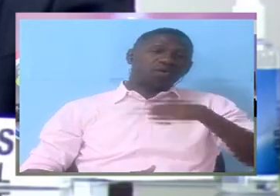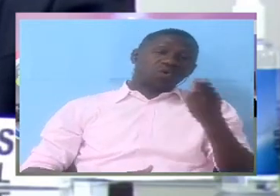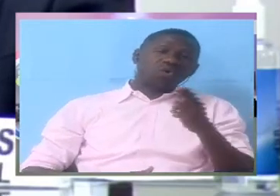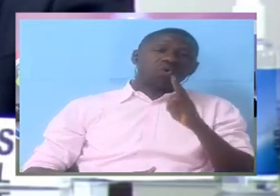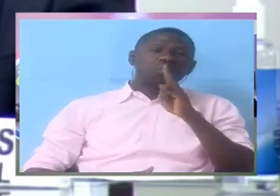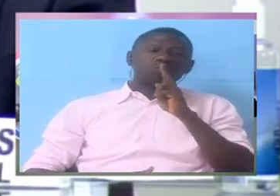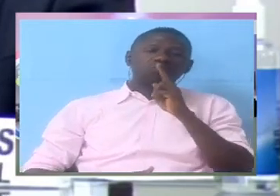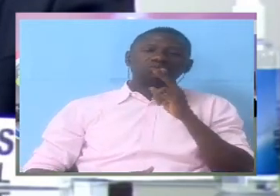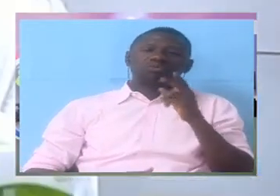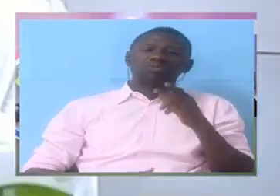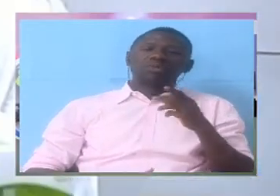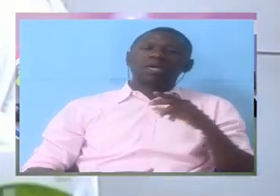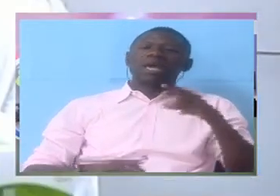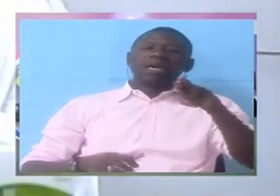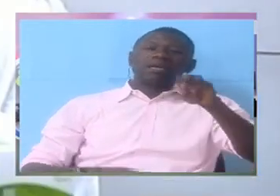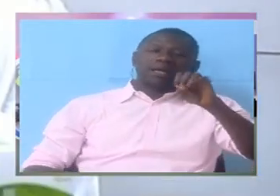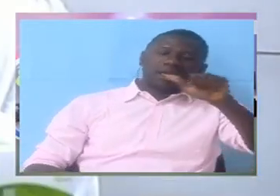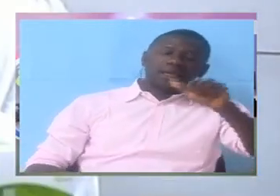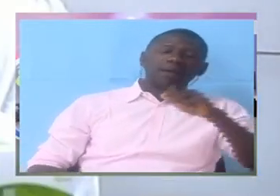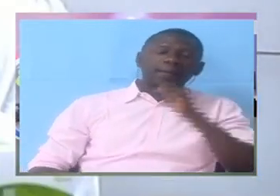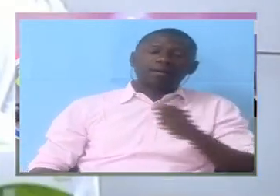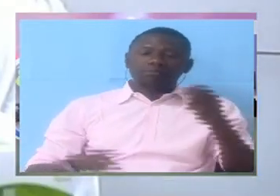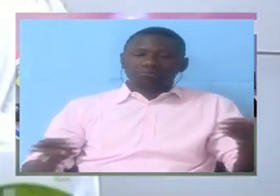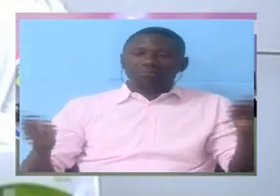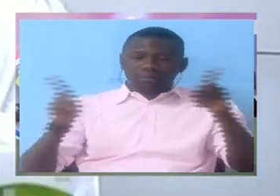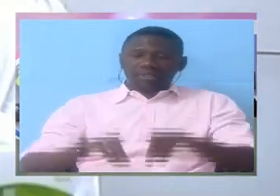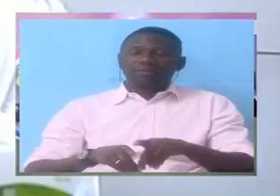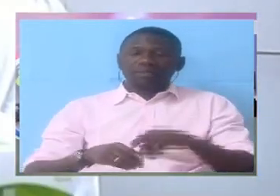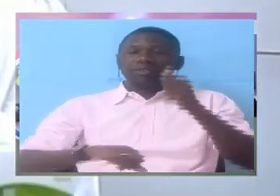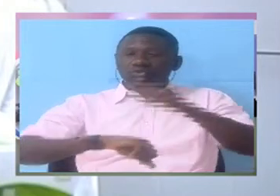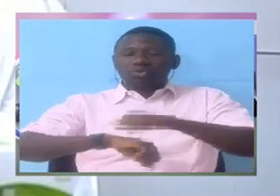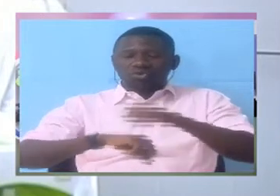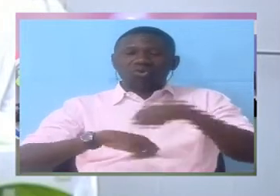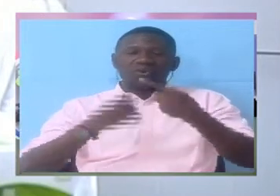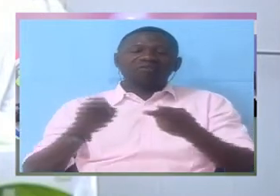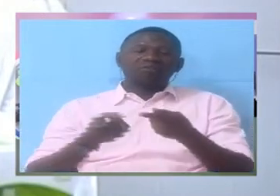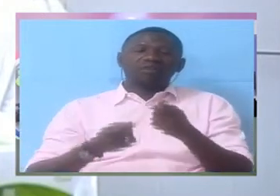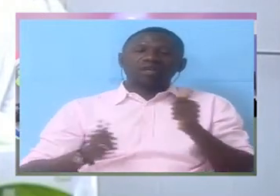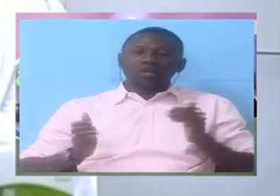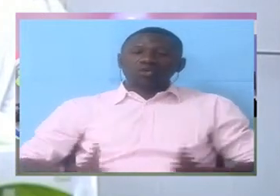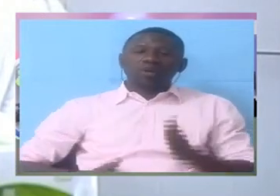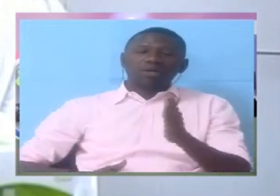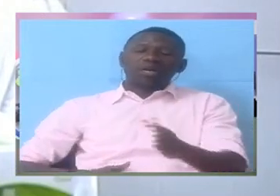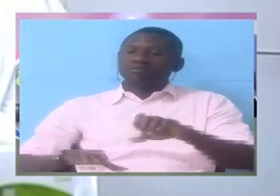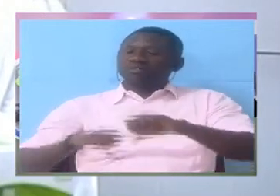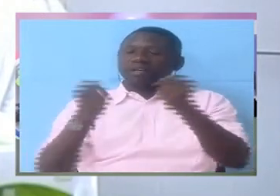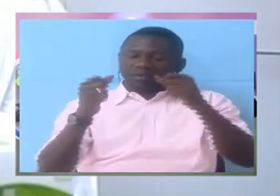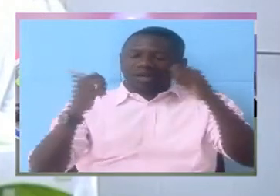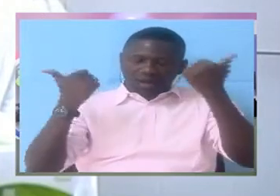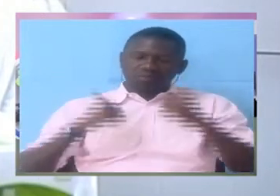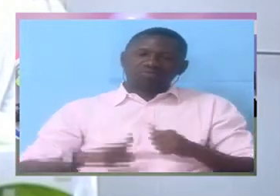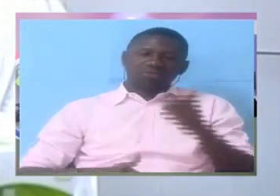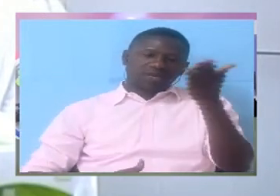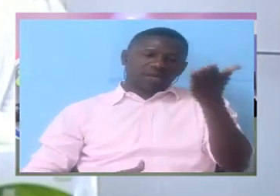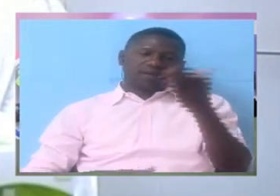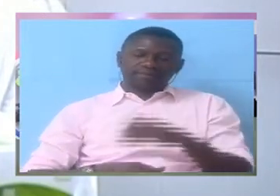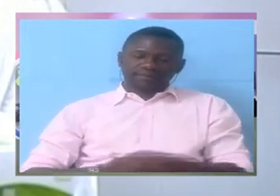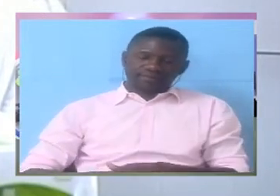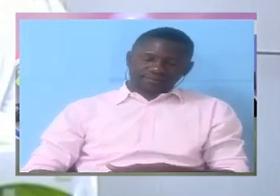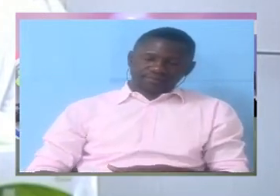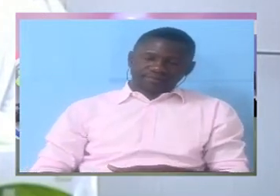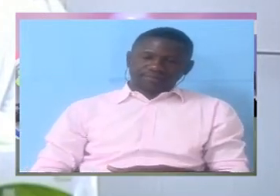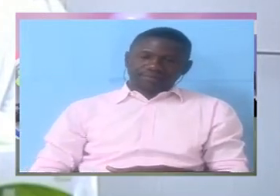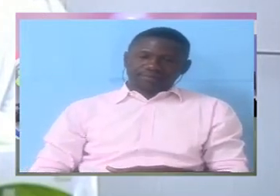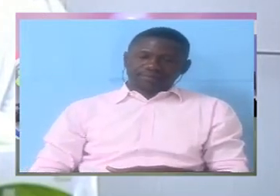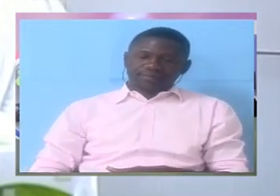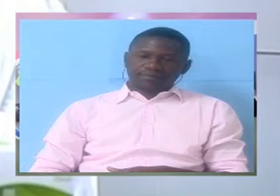NIA officials. And belafla falan ya kachanye waran niya kacha hadamadi nyanta tinyal men yalonko woleketa NIA law